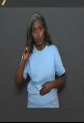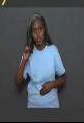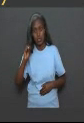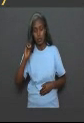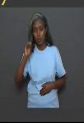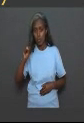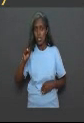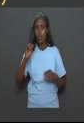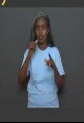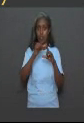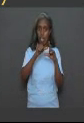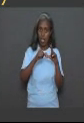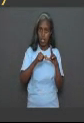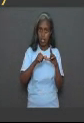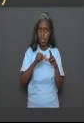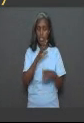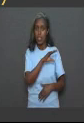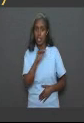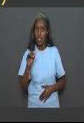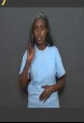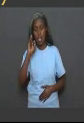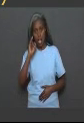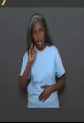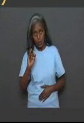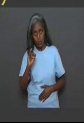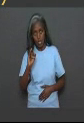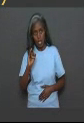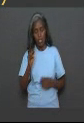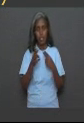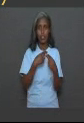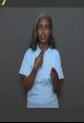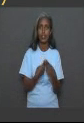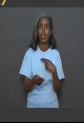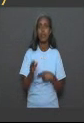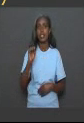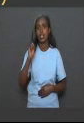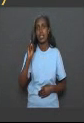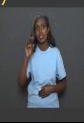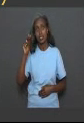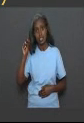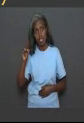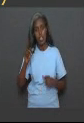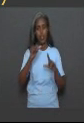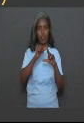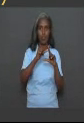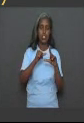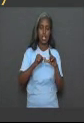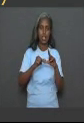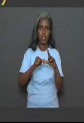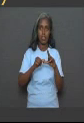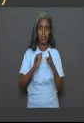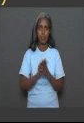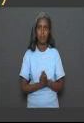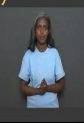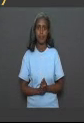cosine of the angle and iota times the sine of the angle.